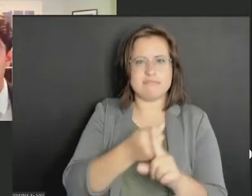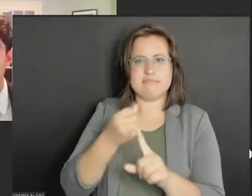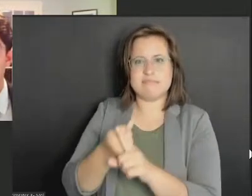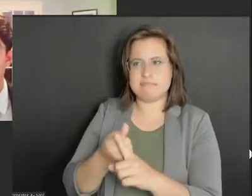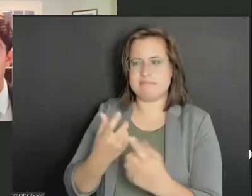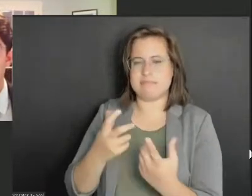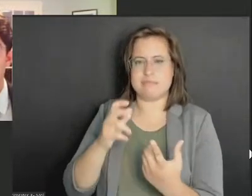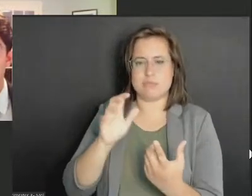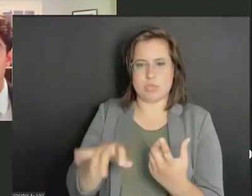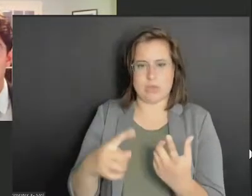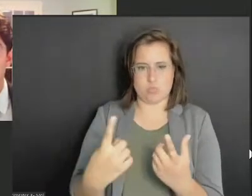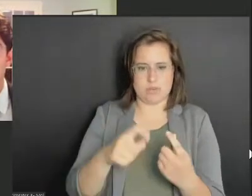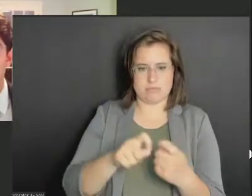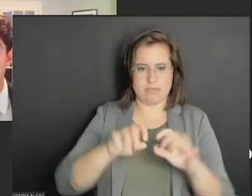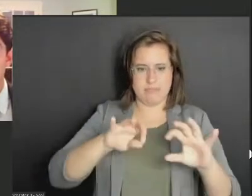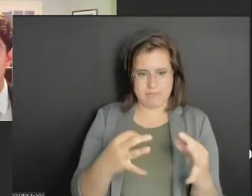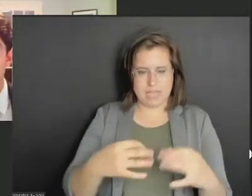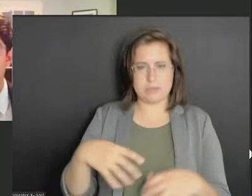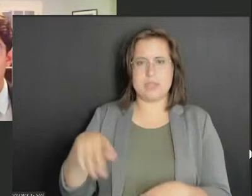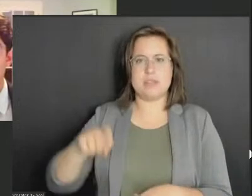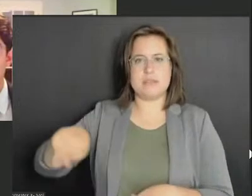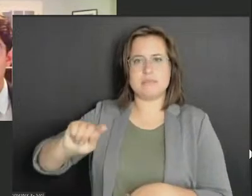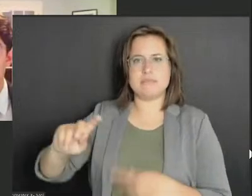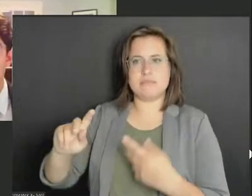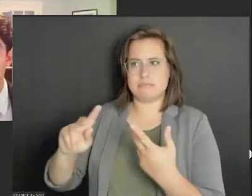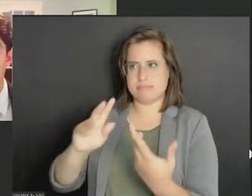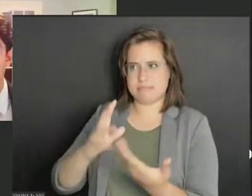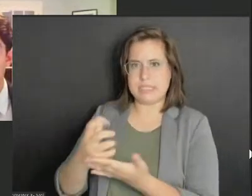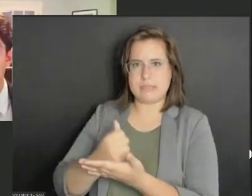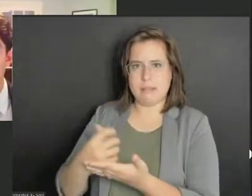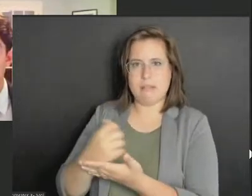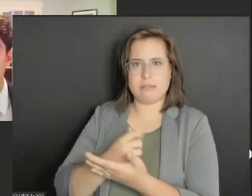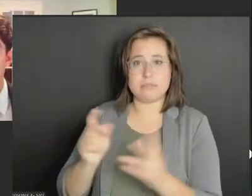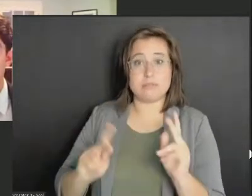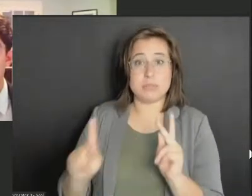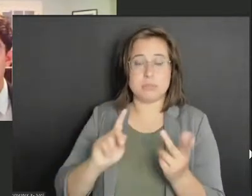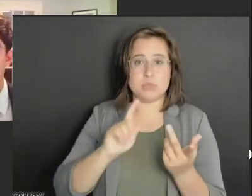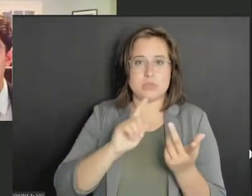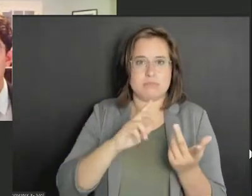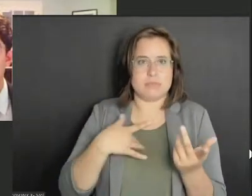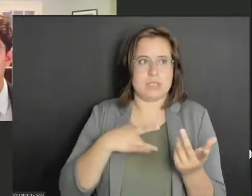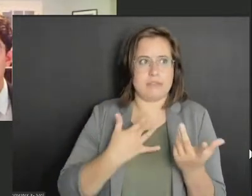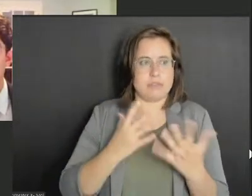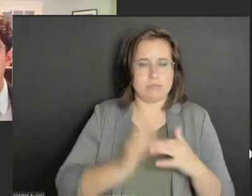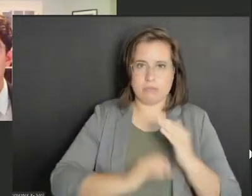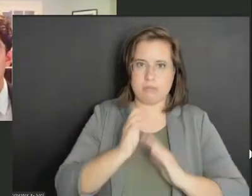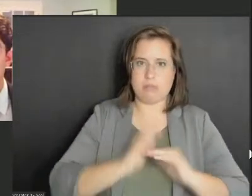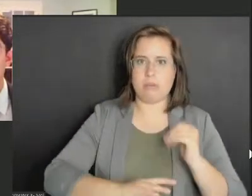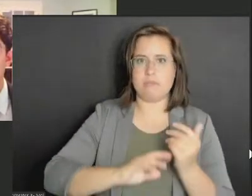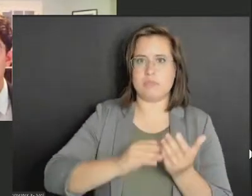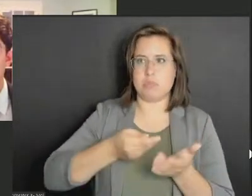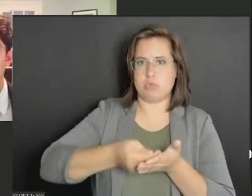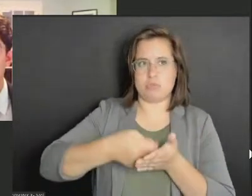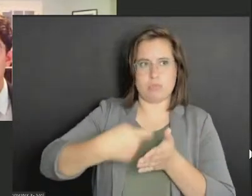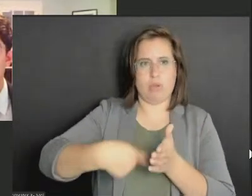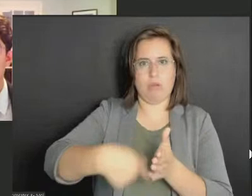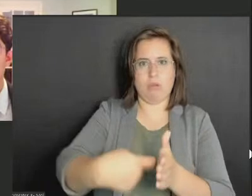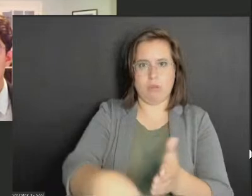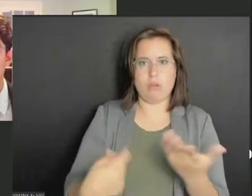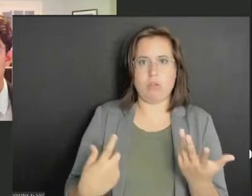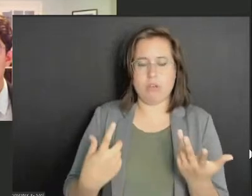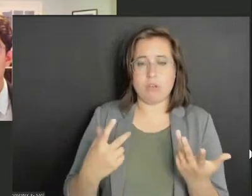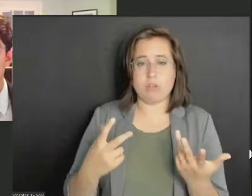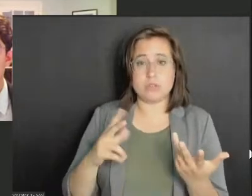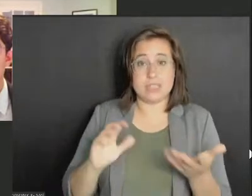particular family, for those particular incomes, for people to stay afloat. And to raise the minimum wage, which has not been raised